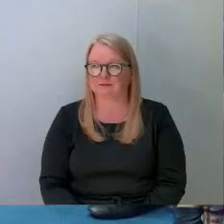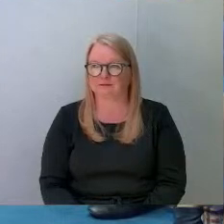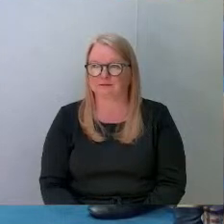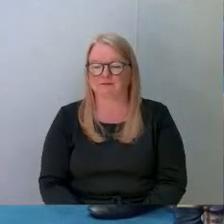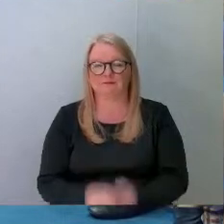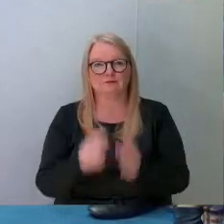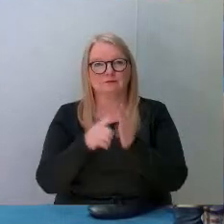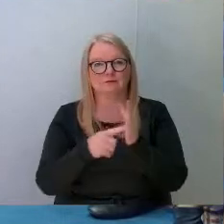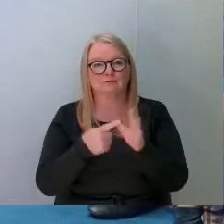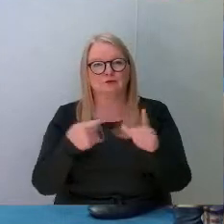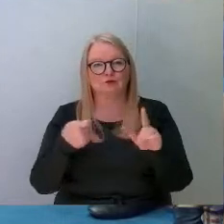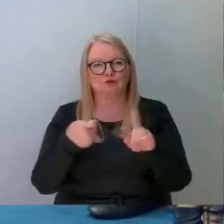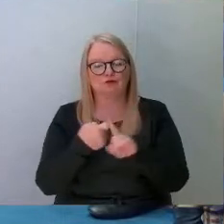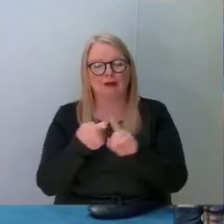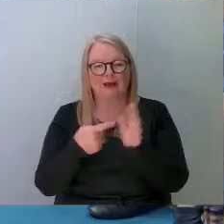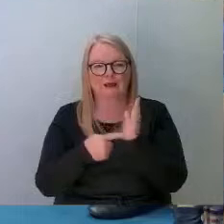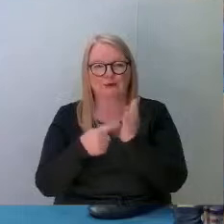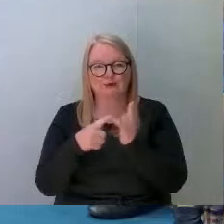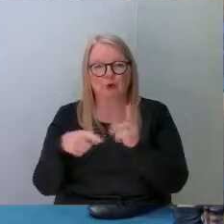Jack Todd.